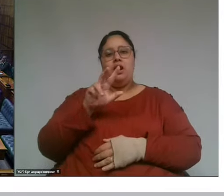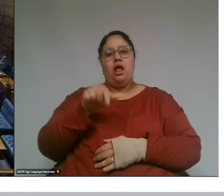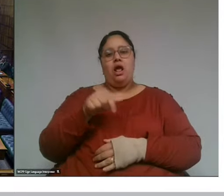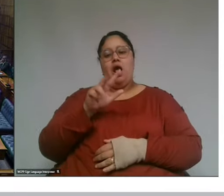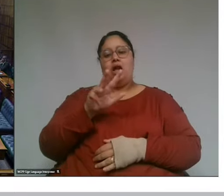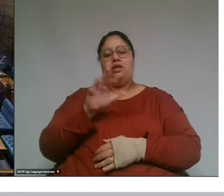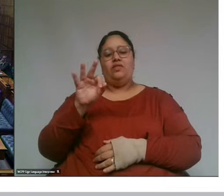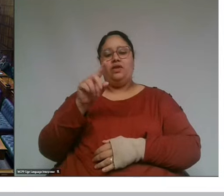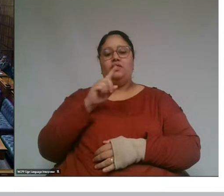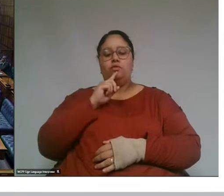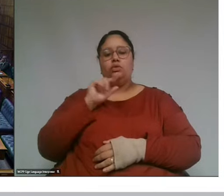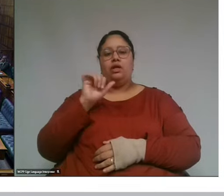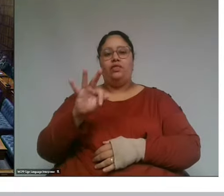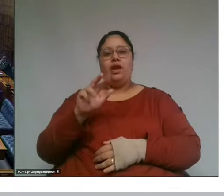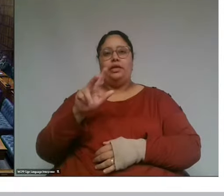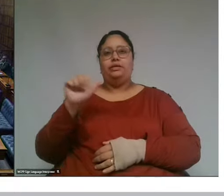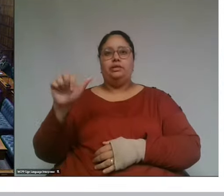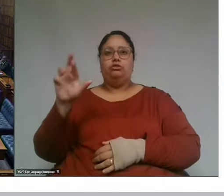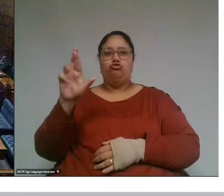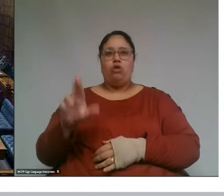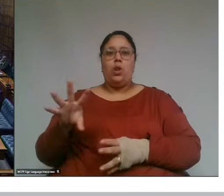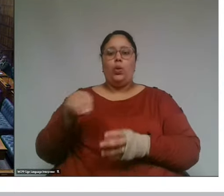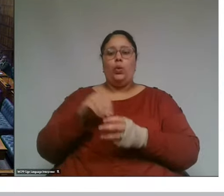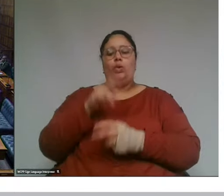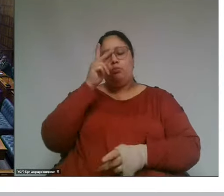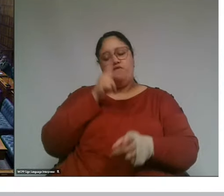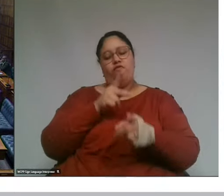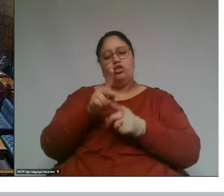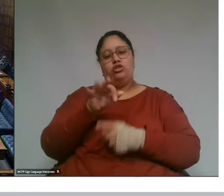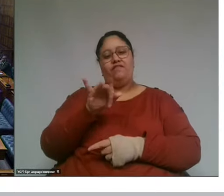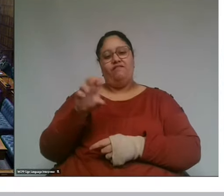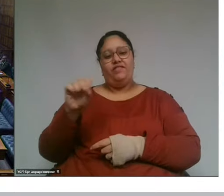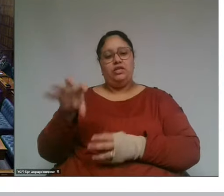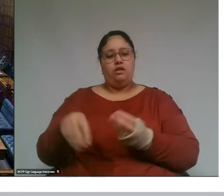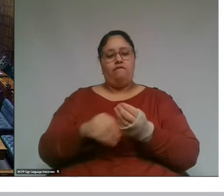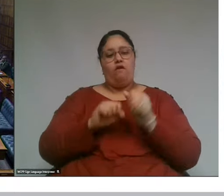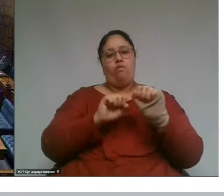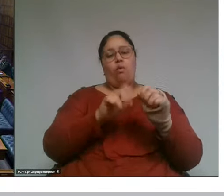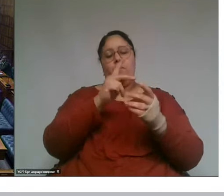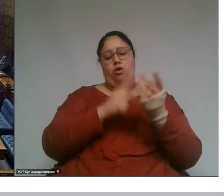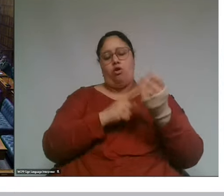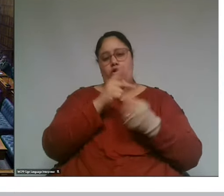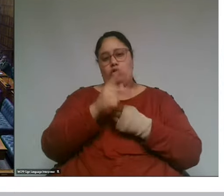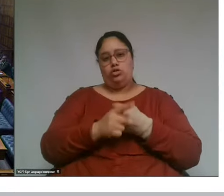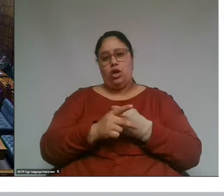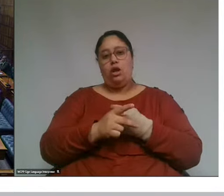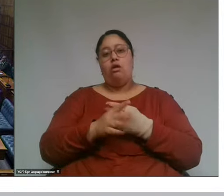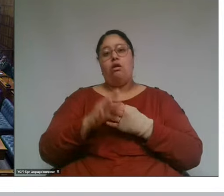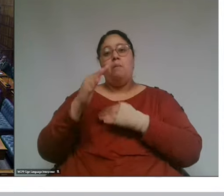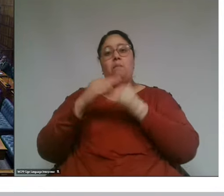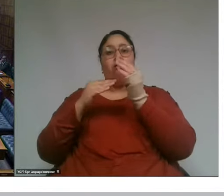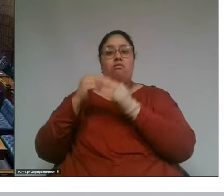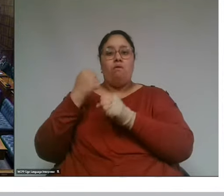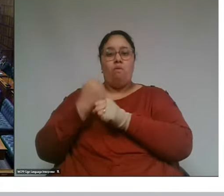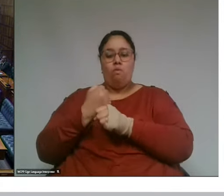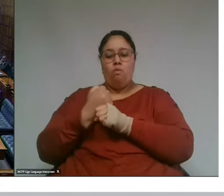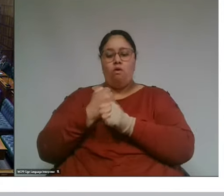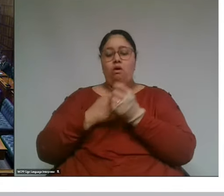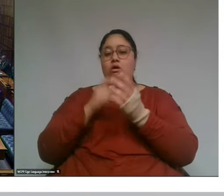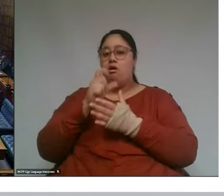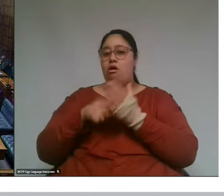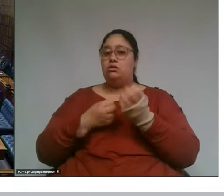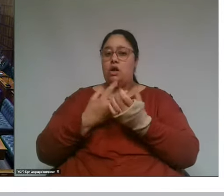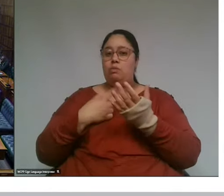368 Rand including the professional fees involved in that project uh the construction work the amount that we're paying to the